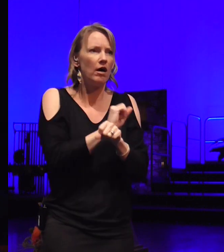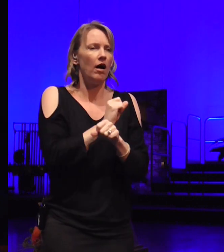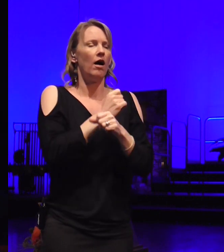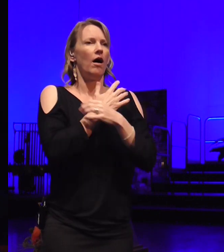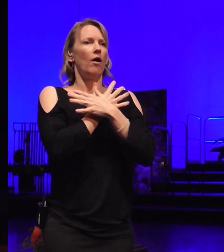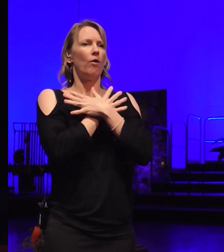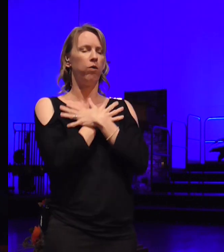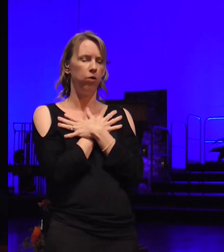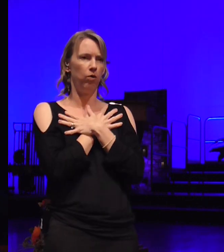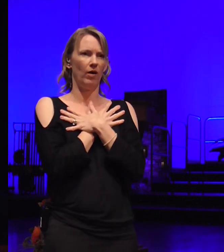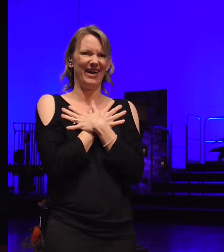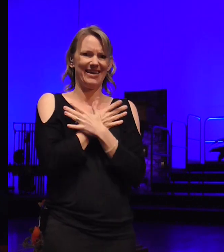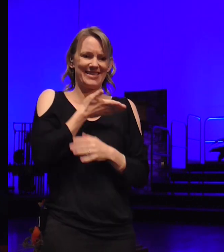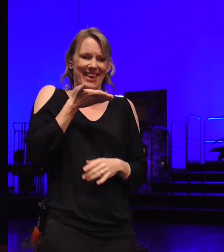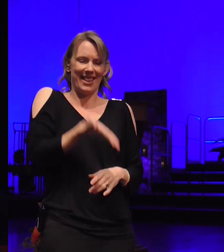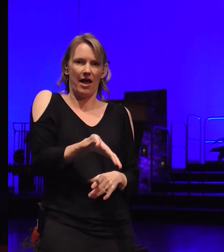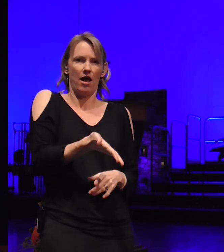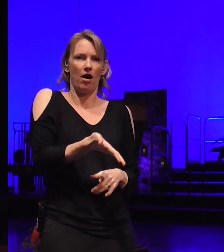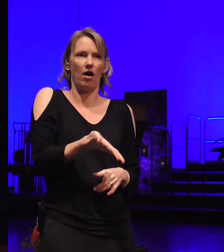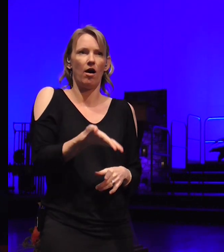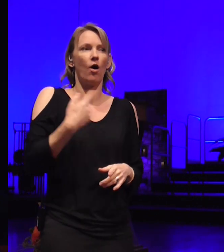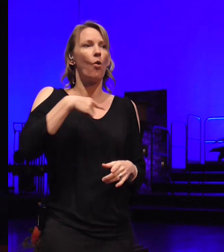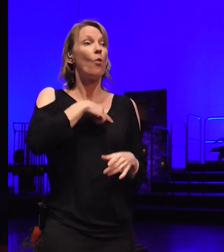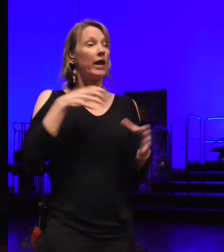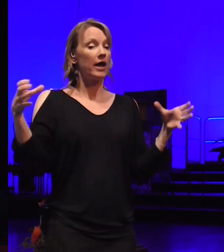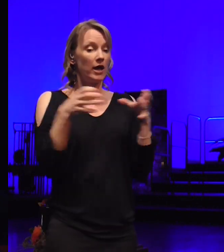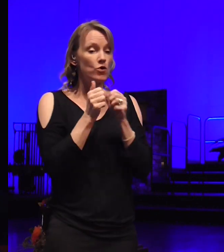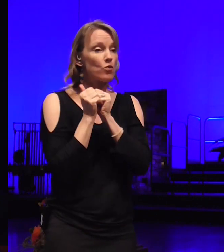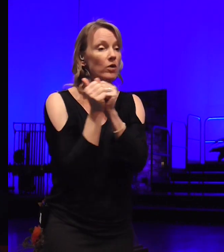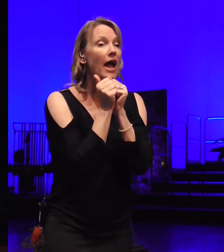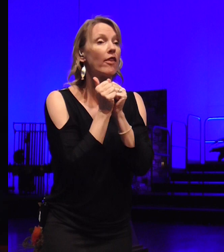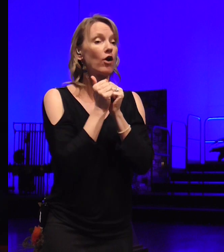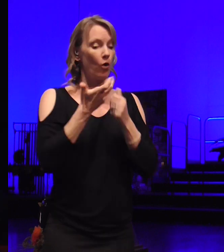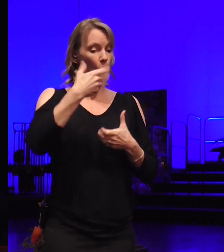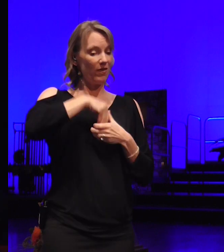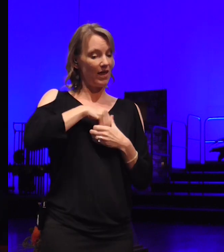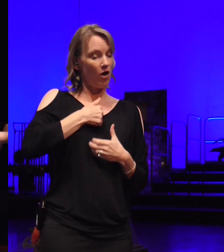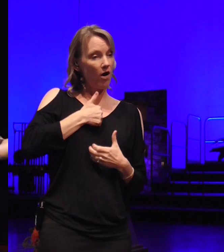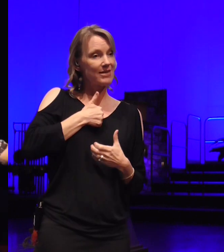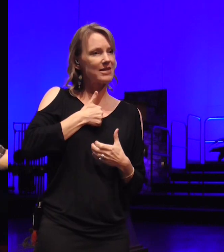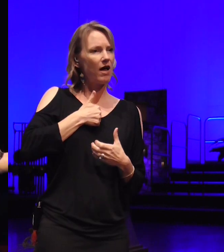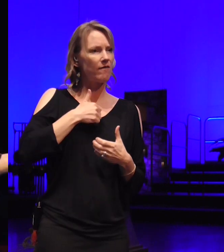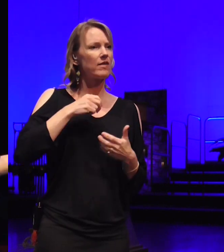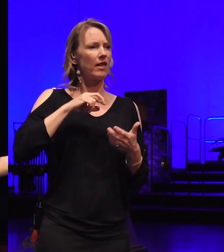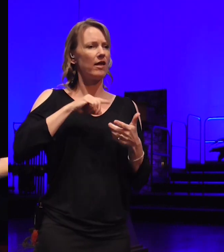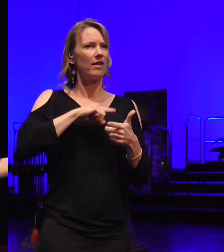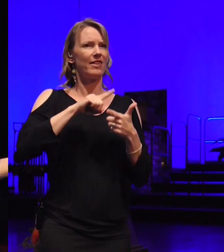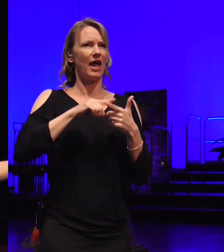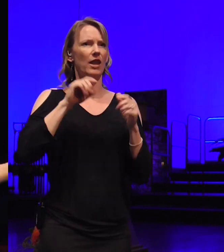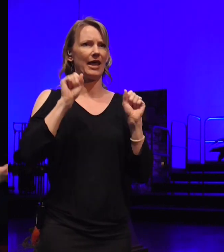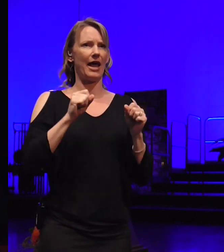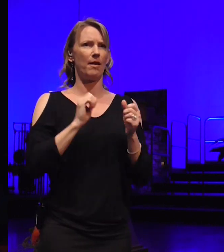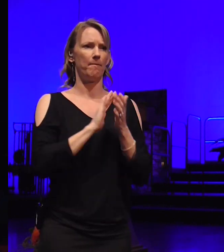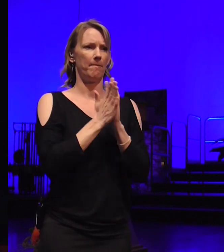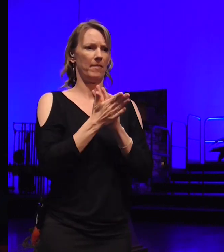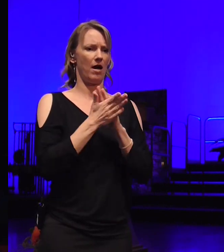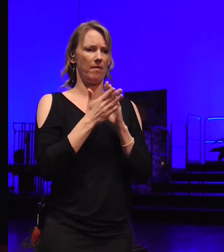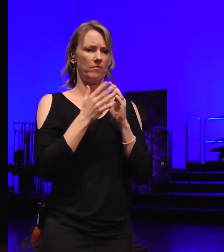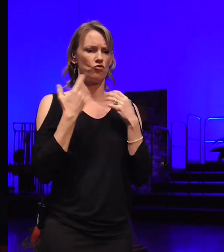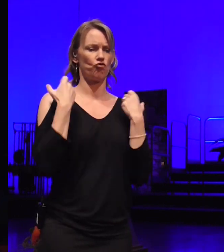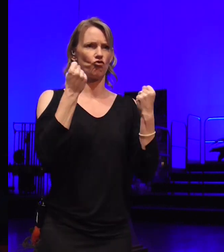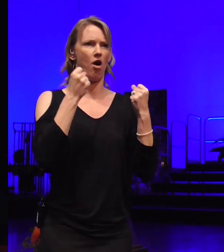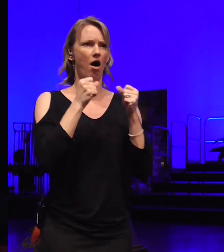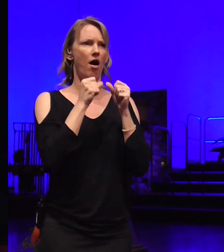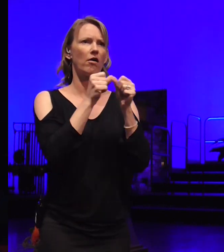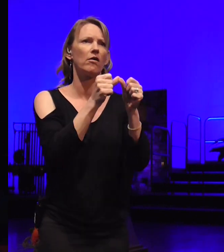lies. So we stand strong together within ourselves, no matter what is going on out in the